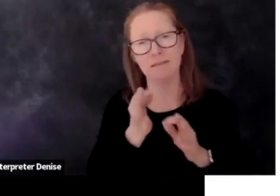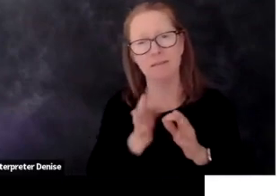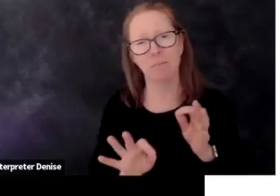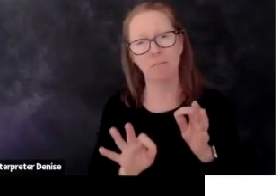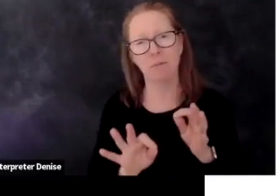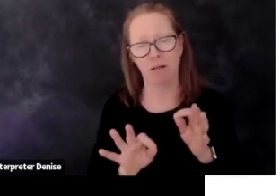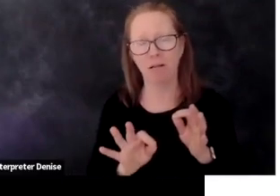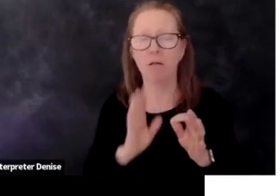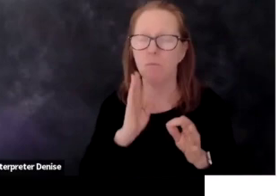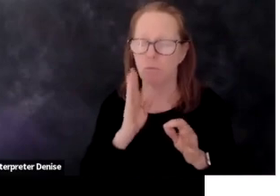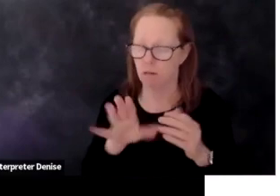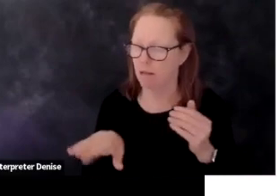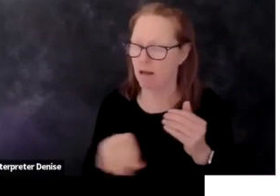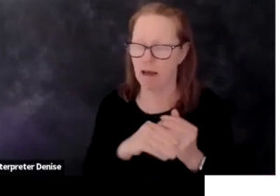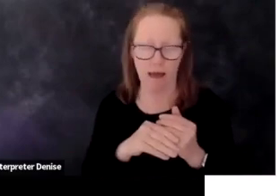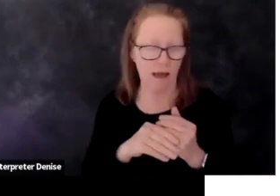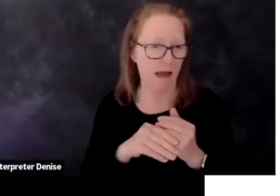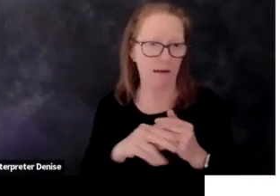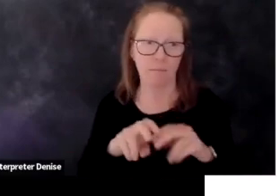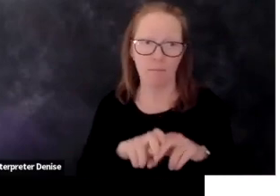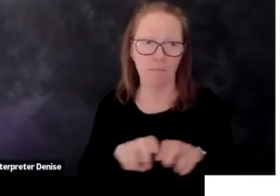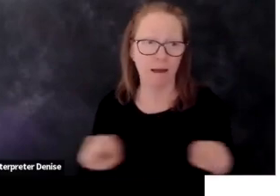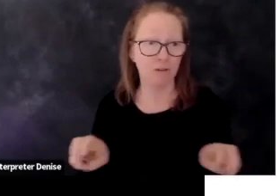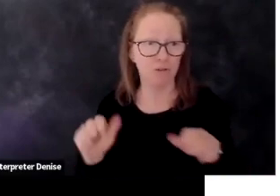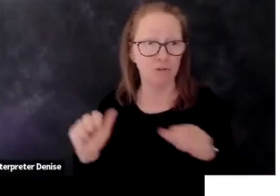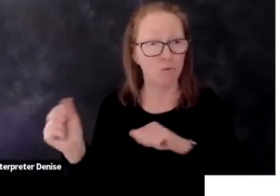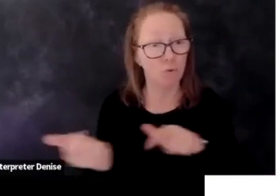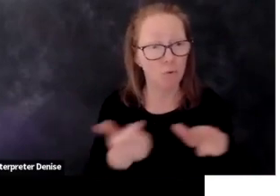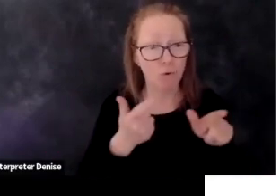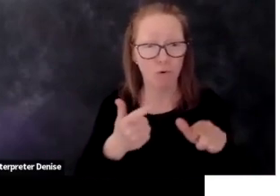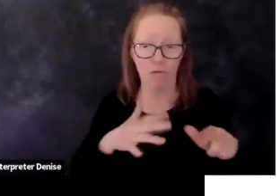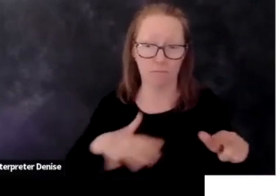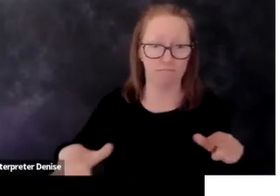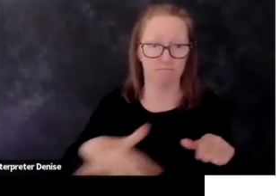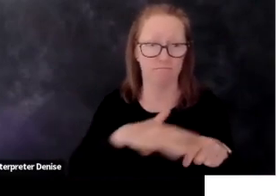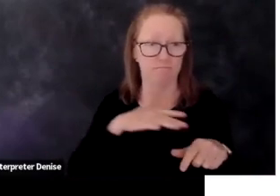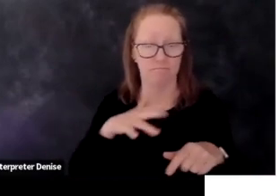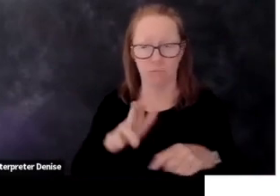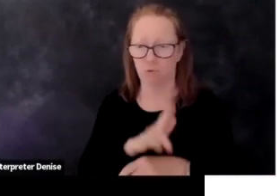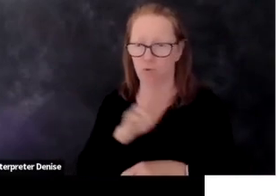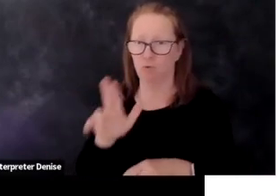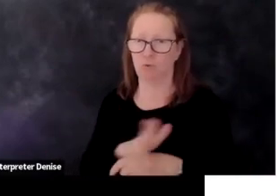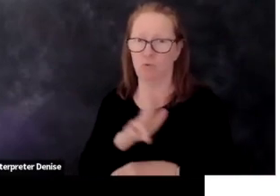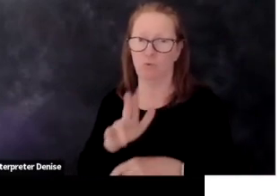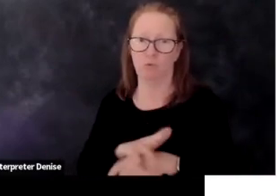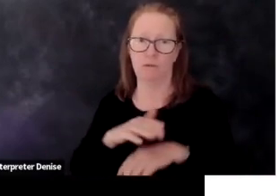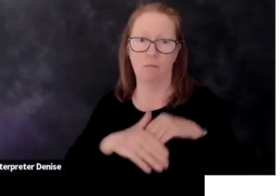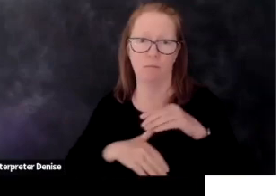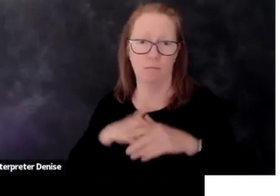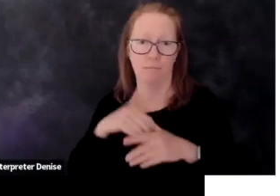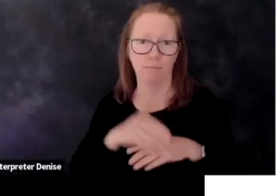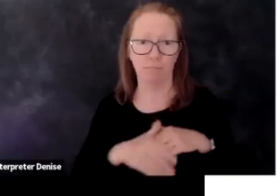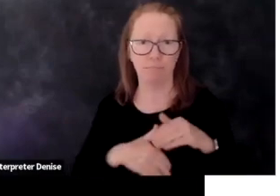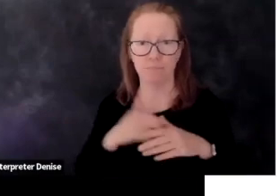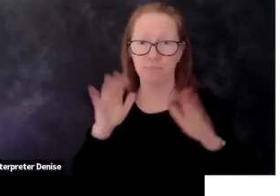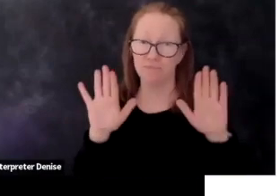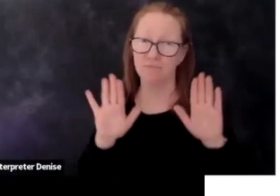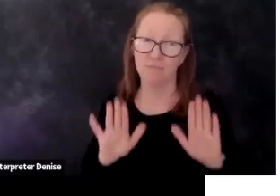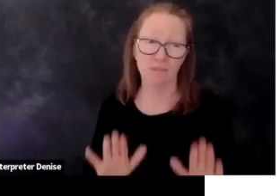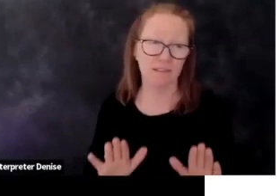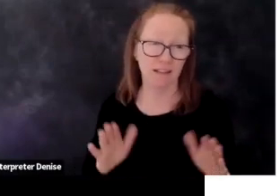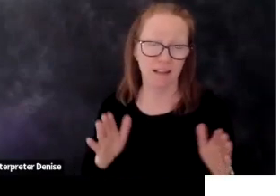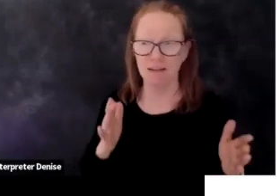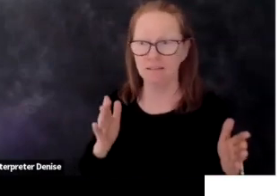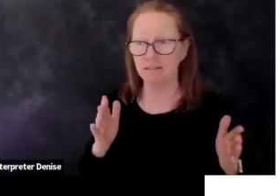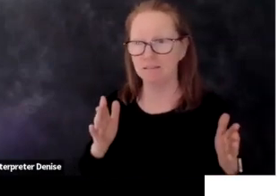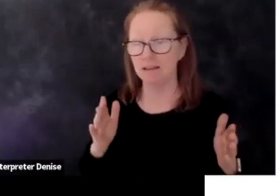all the athletic equipment, make it a much more usable space. We're excited to get another great idea from the outreach we've had from the